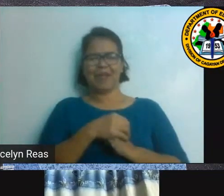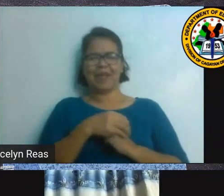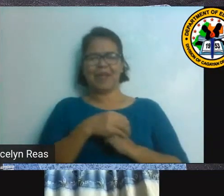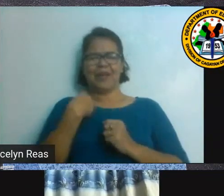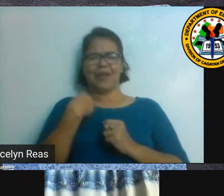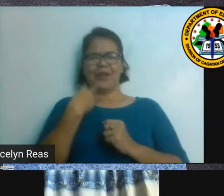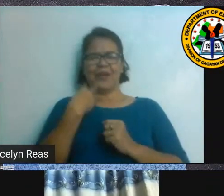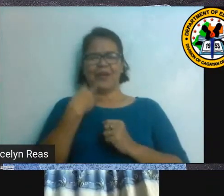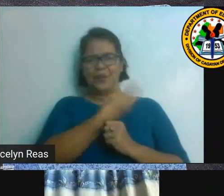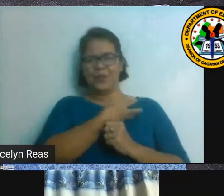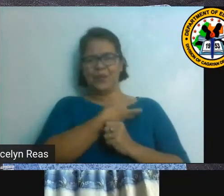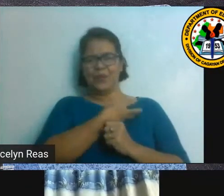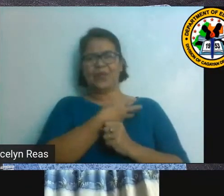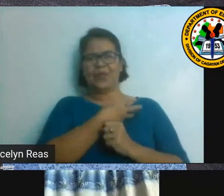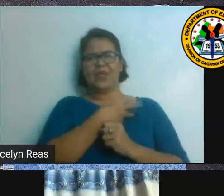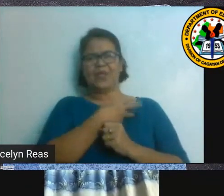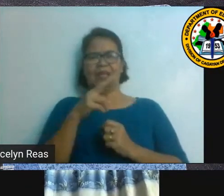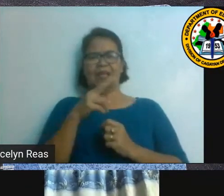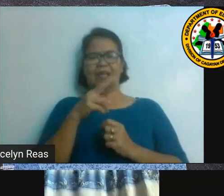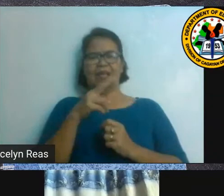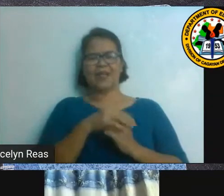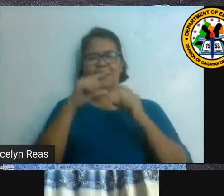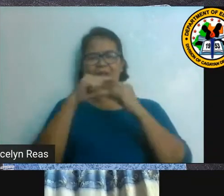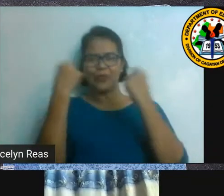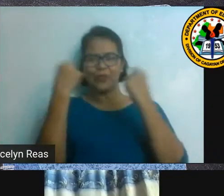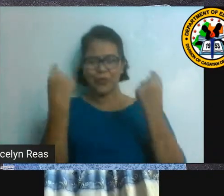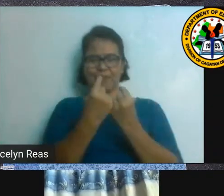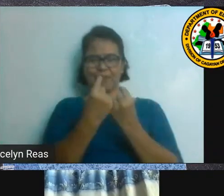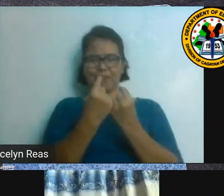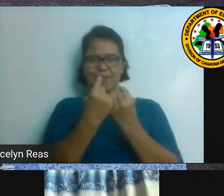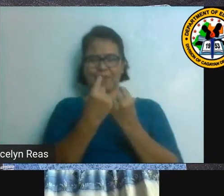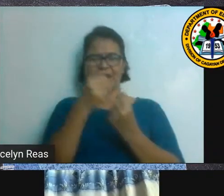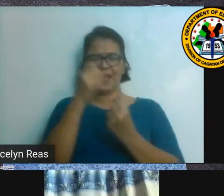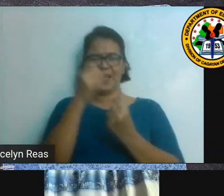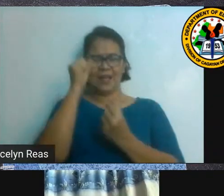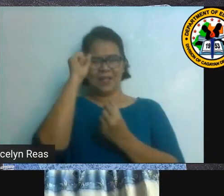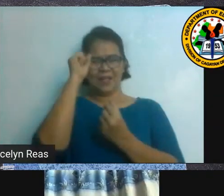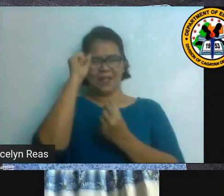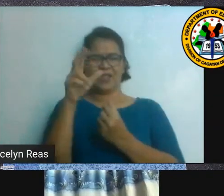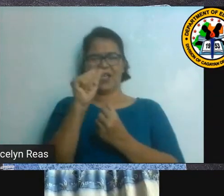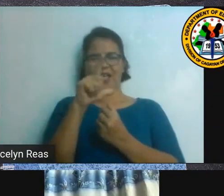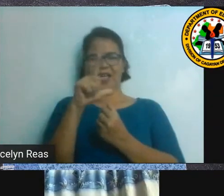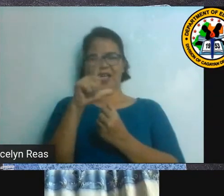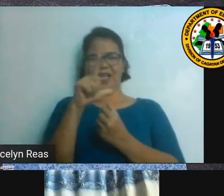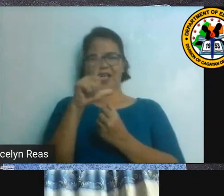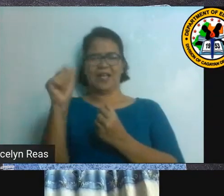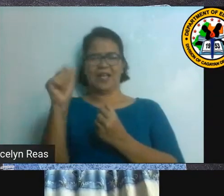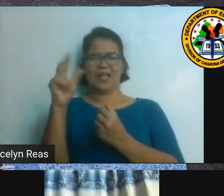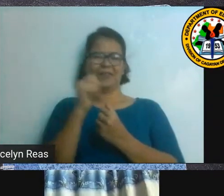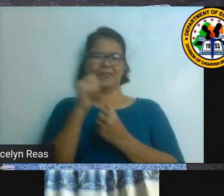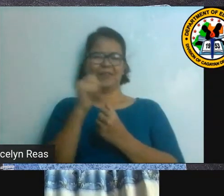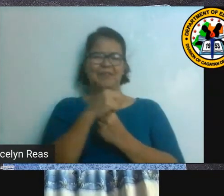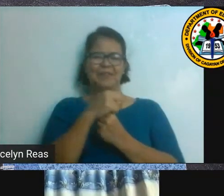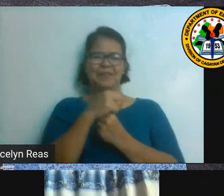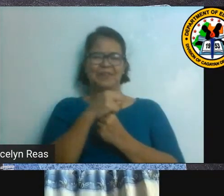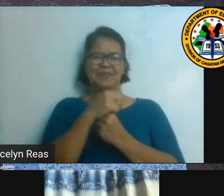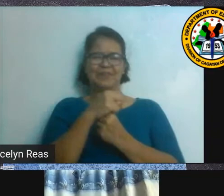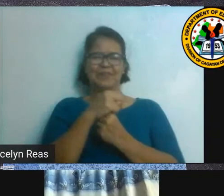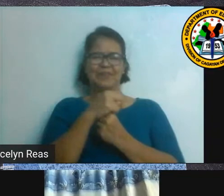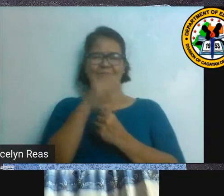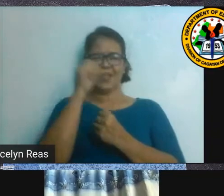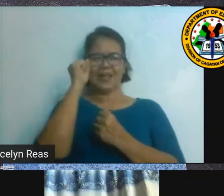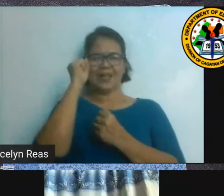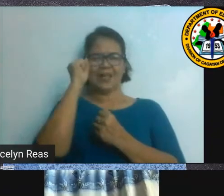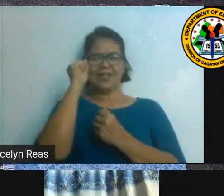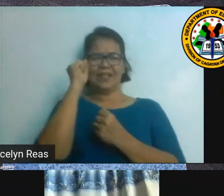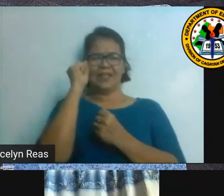Alan. Hindi yata nakapag-online si Sir Alan. We also have Sir James to be on board with us. This is now the